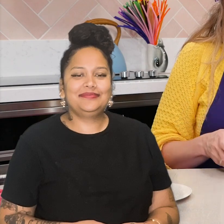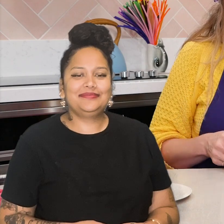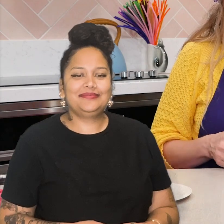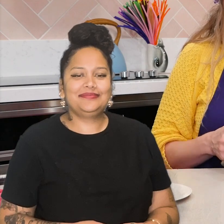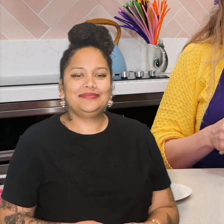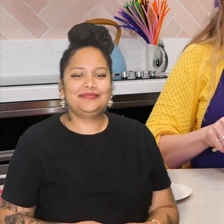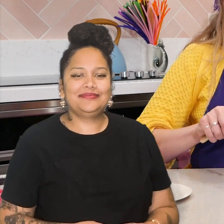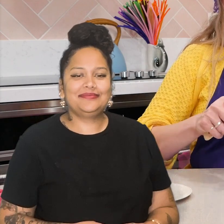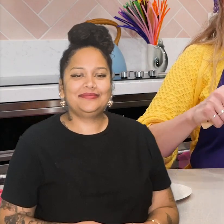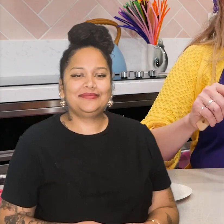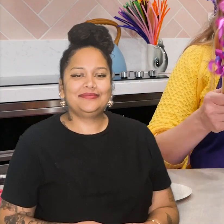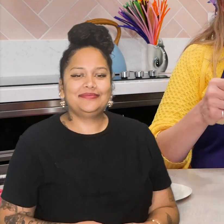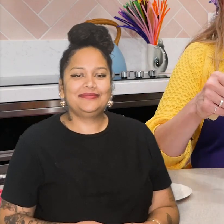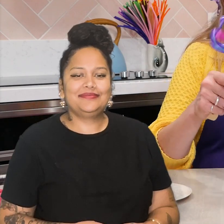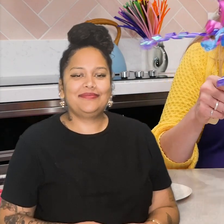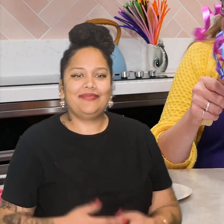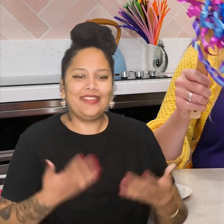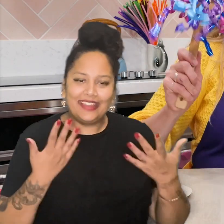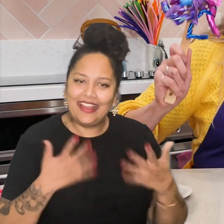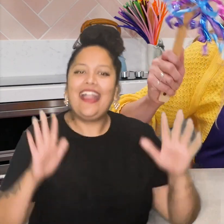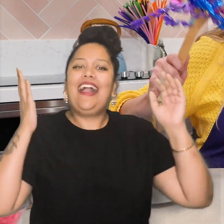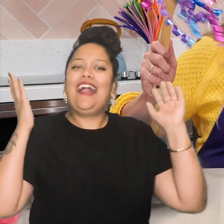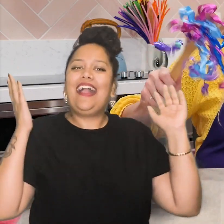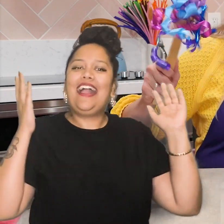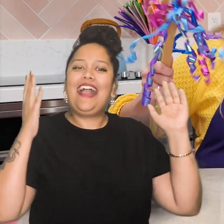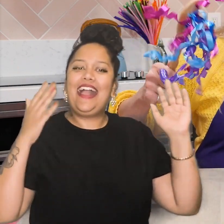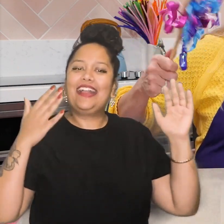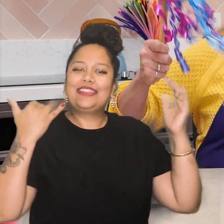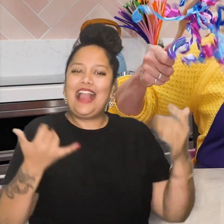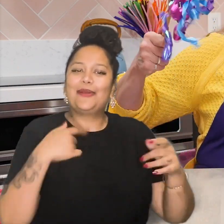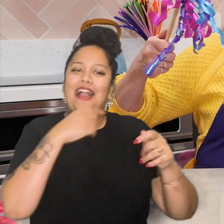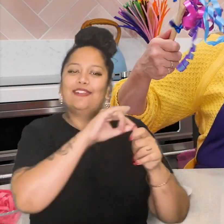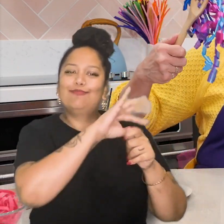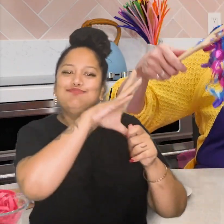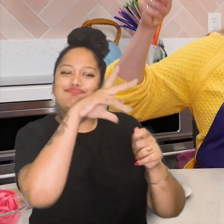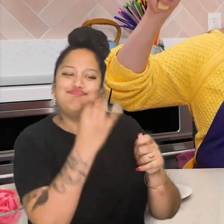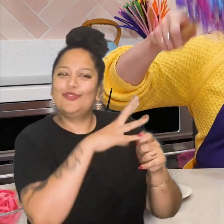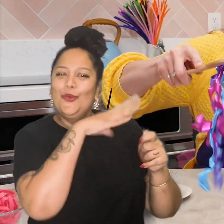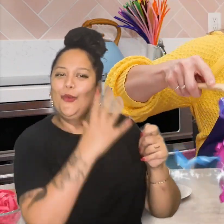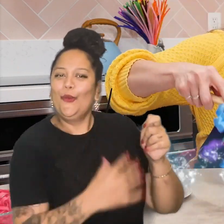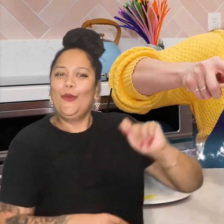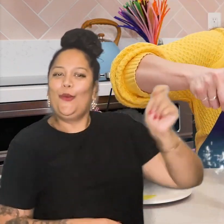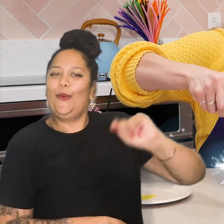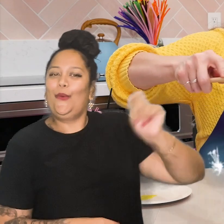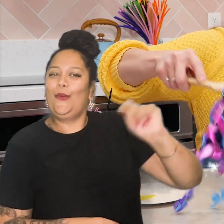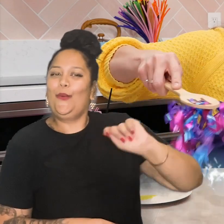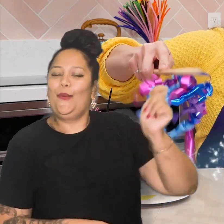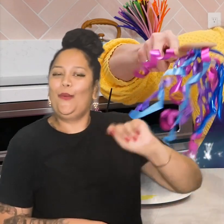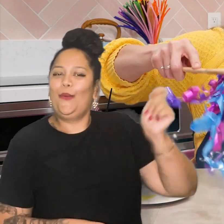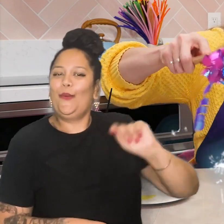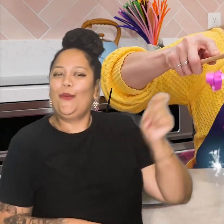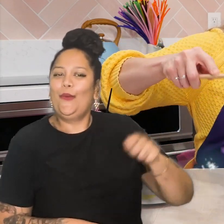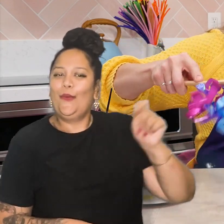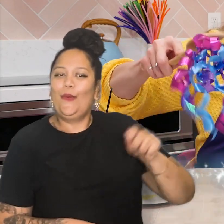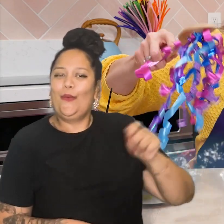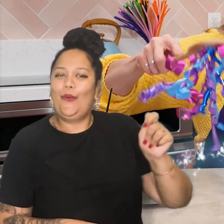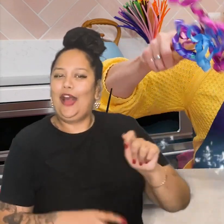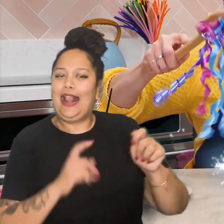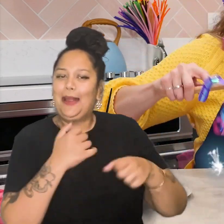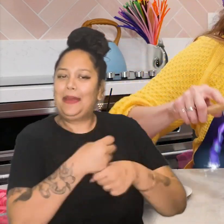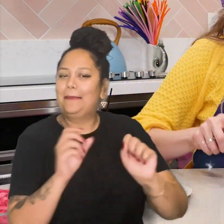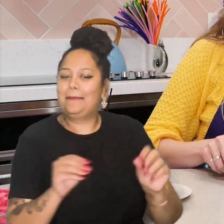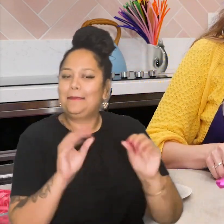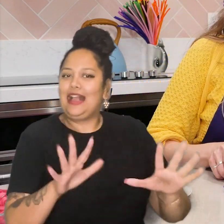There we go. Now I have the back looking really wand-tastic. Can make some magic happen